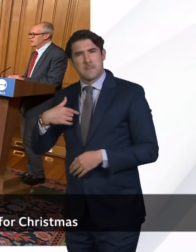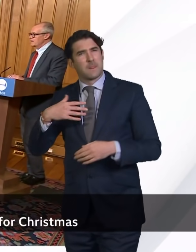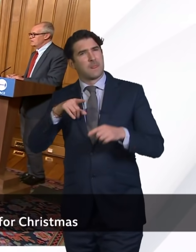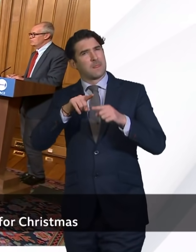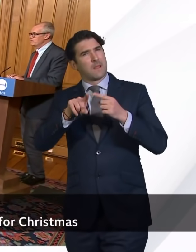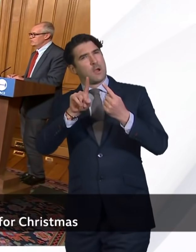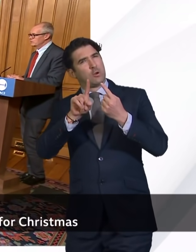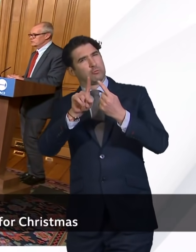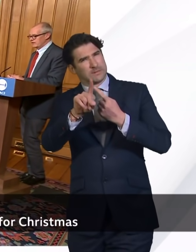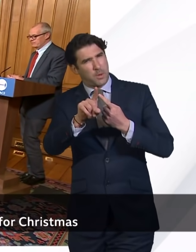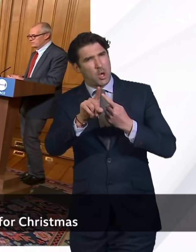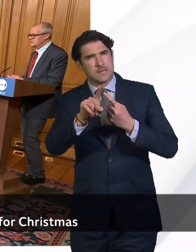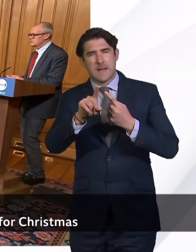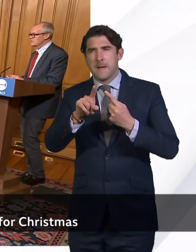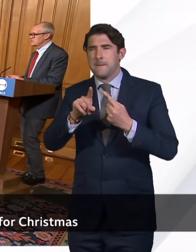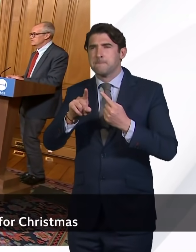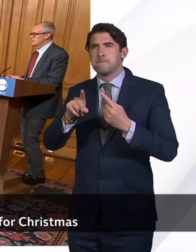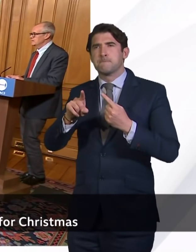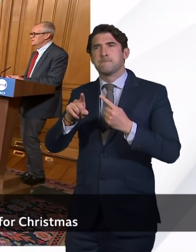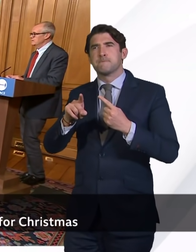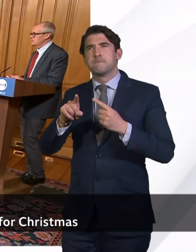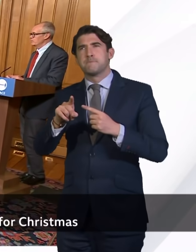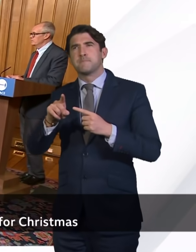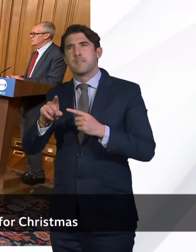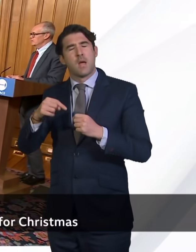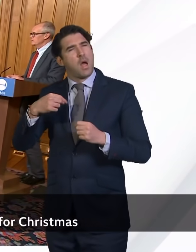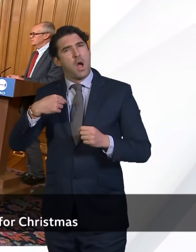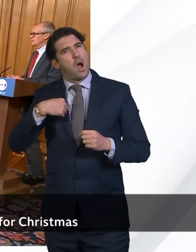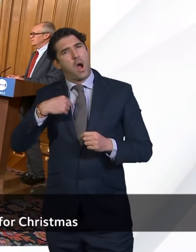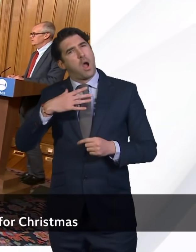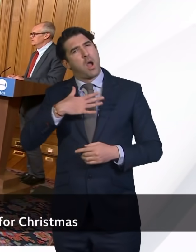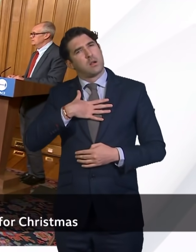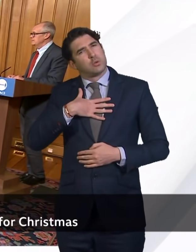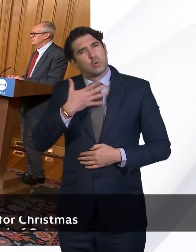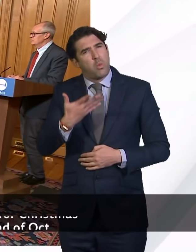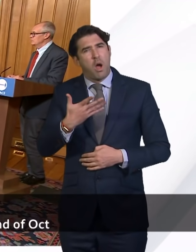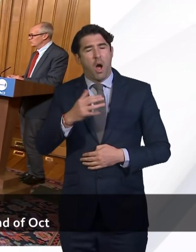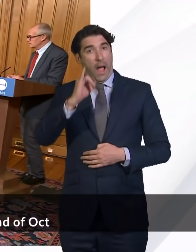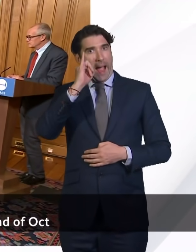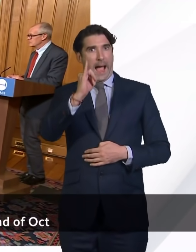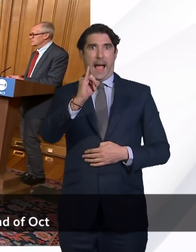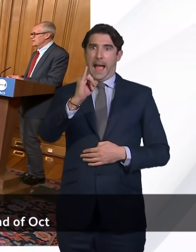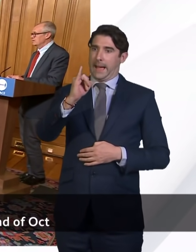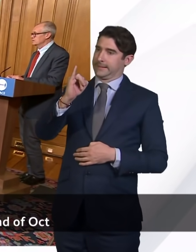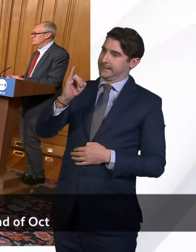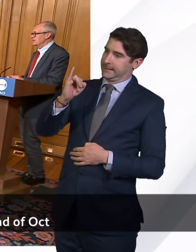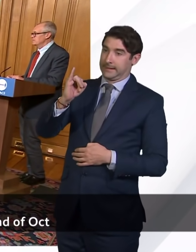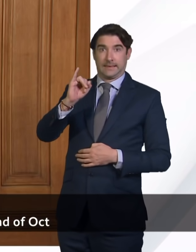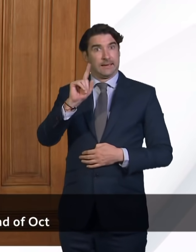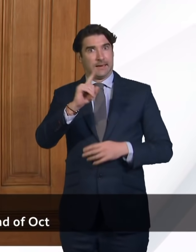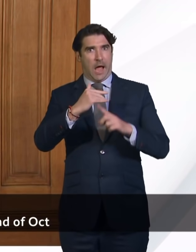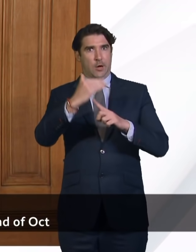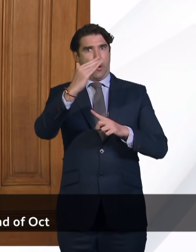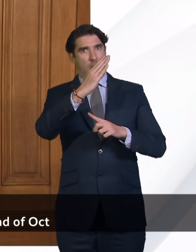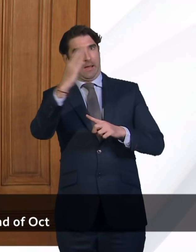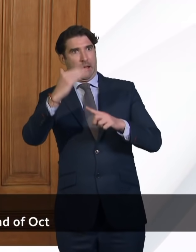general comment, it would be wrong to take from this that this is a problem that's only in certain areas. It is worse in certain areas, but there